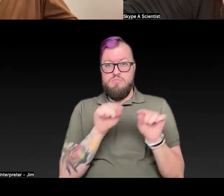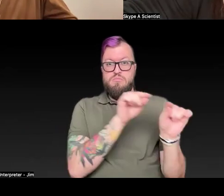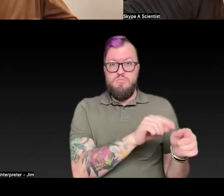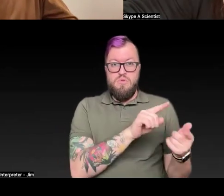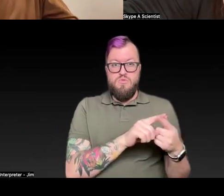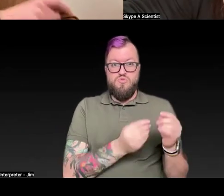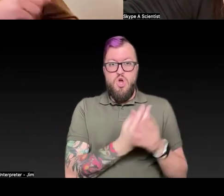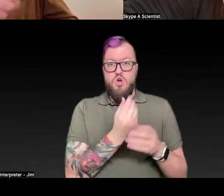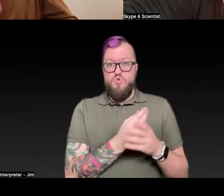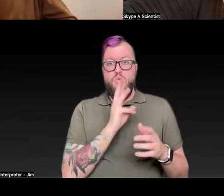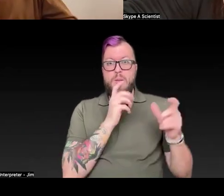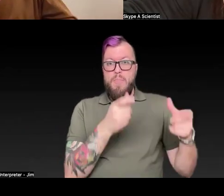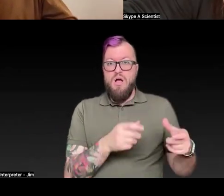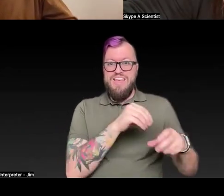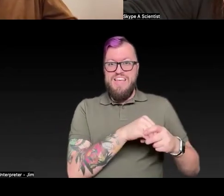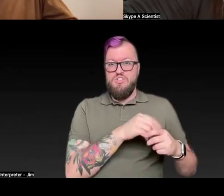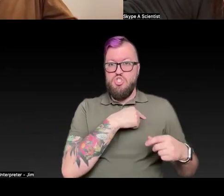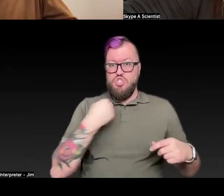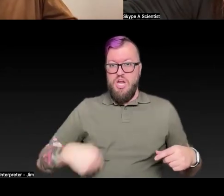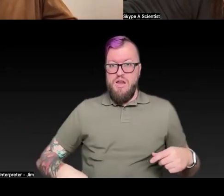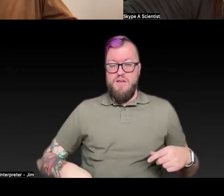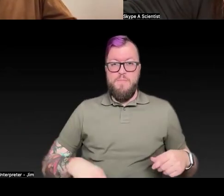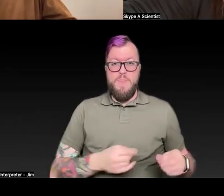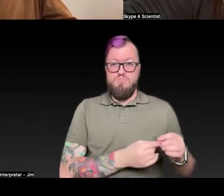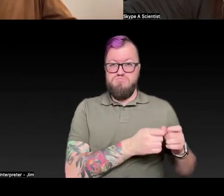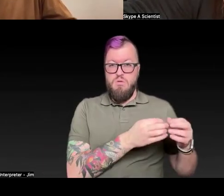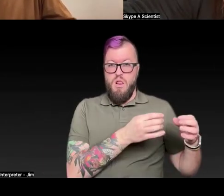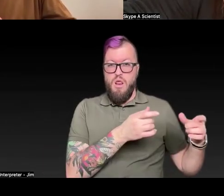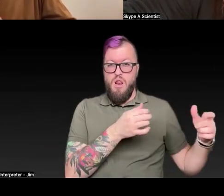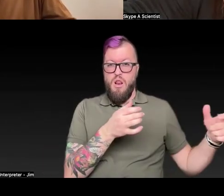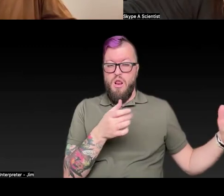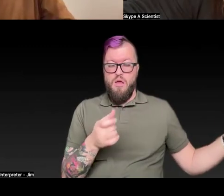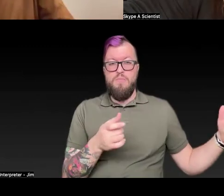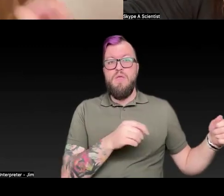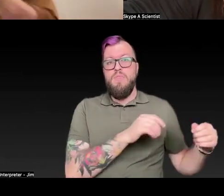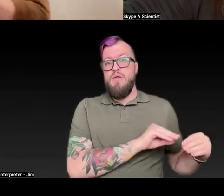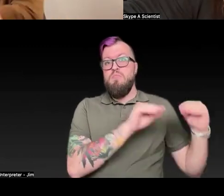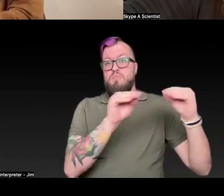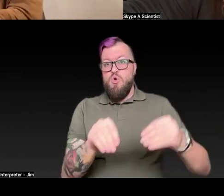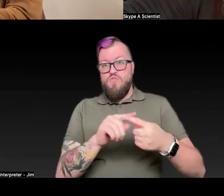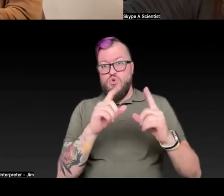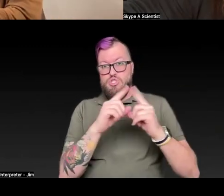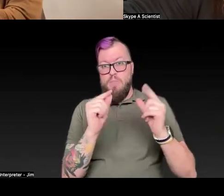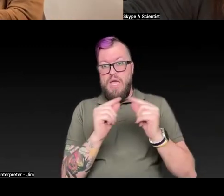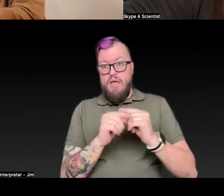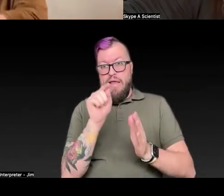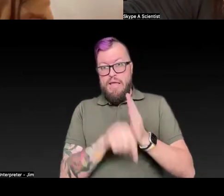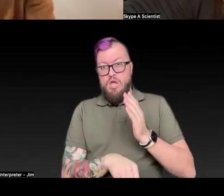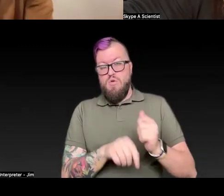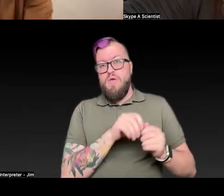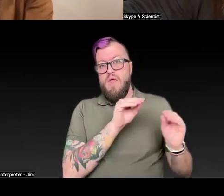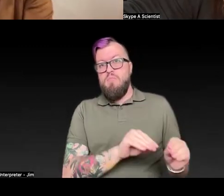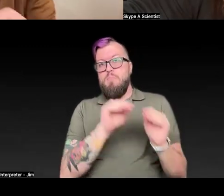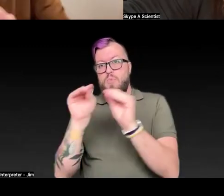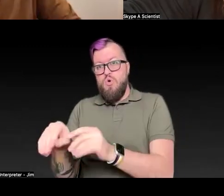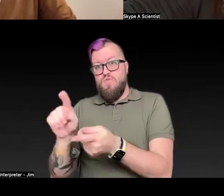China, shipped from there to a place where it's sort of butchered in Japan, then shipped back to a fish market in New York, and then Oh,